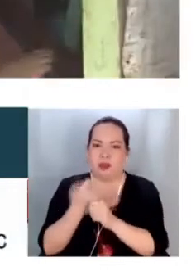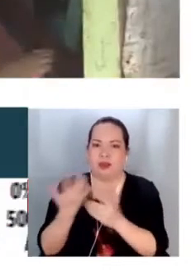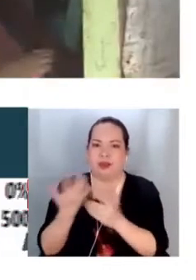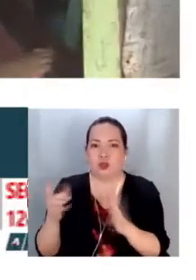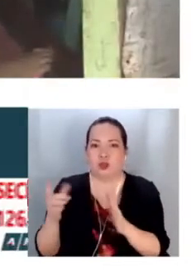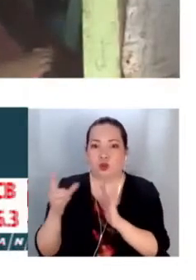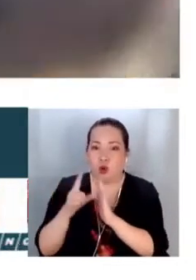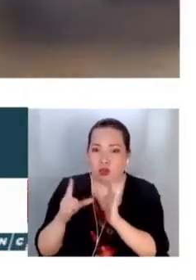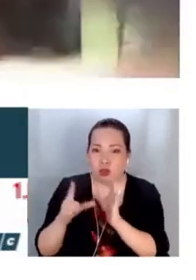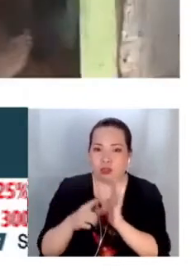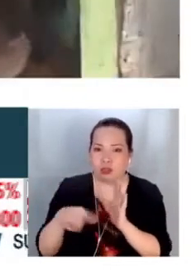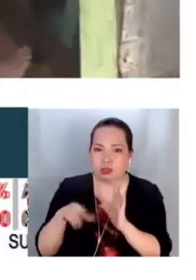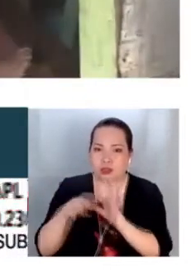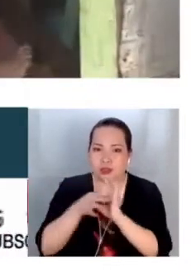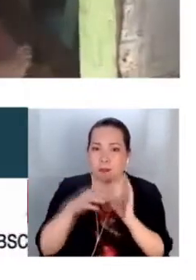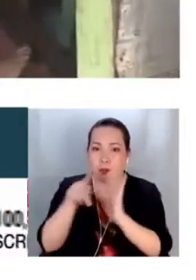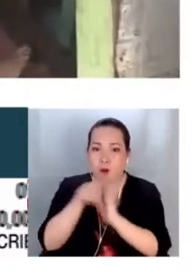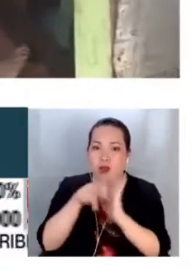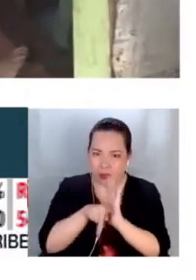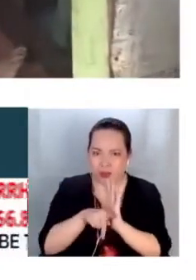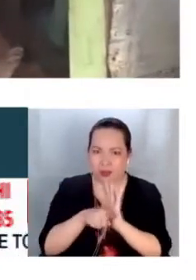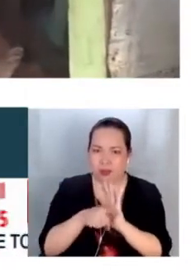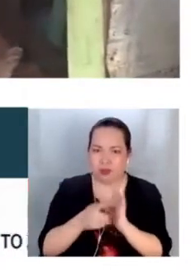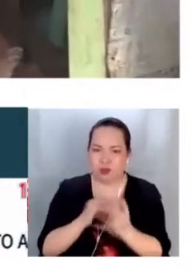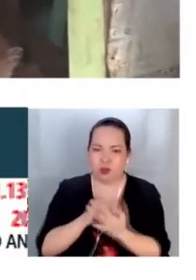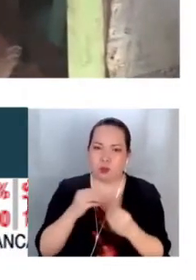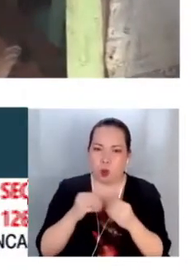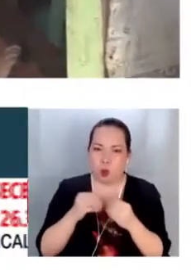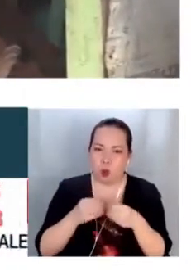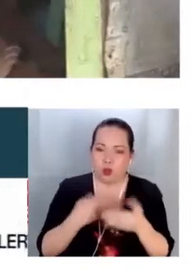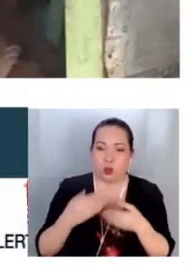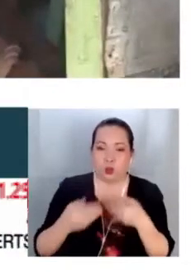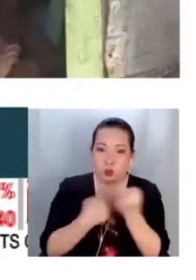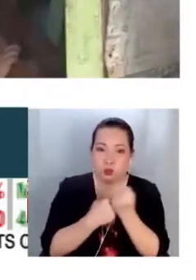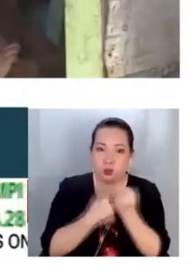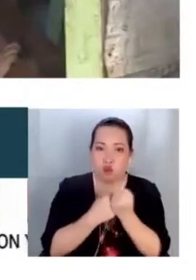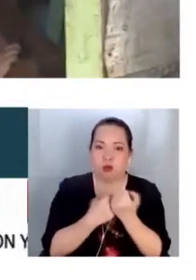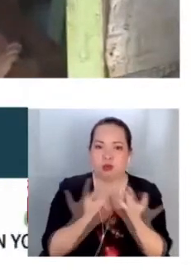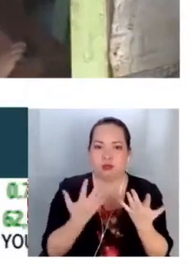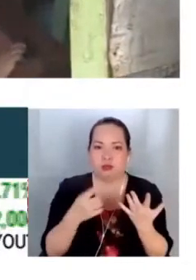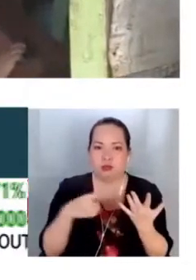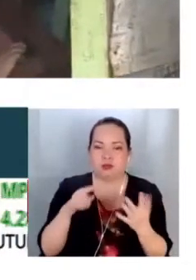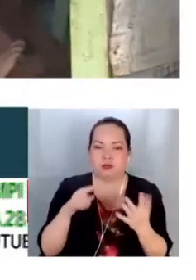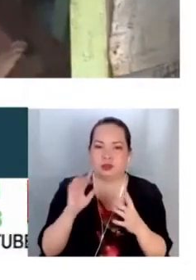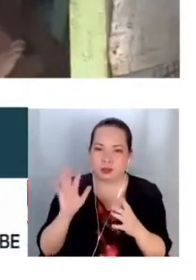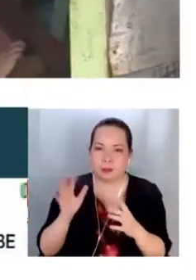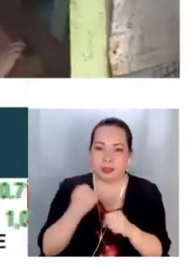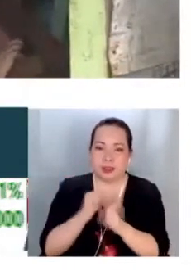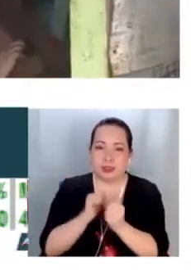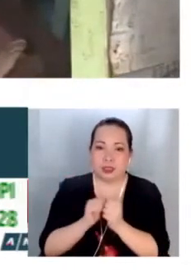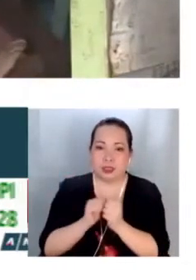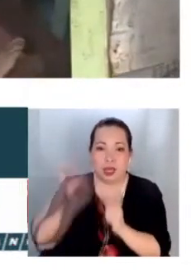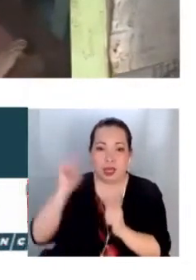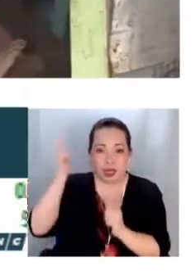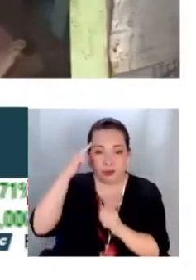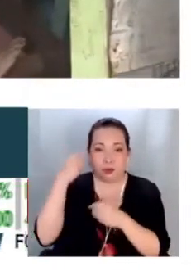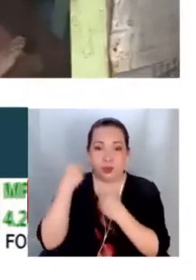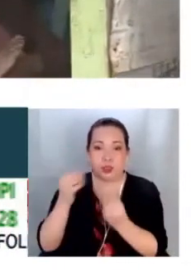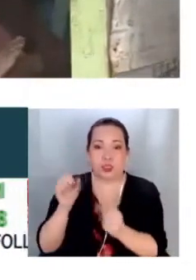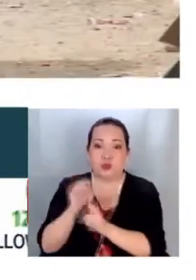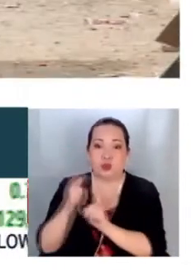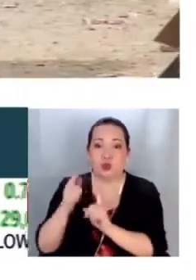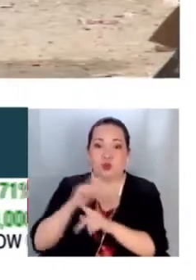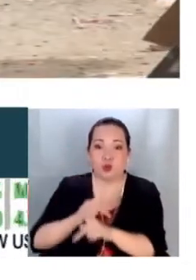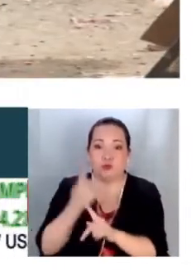institutional policies, making it really a policy of government to provide social protection for